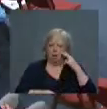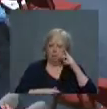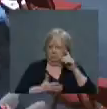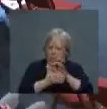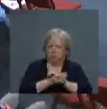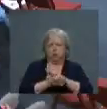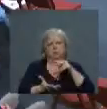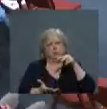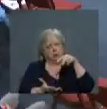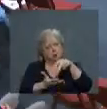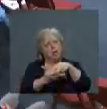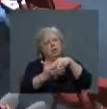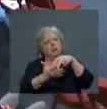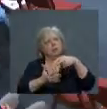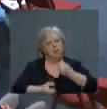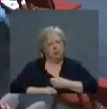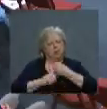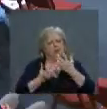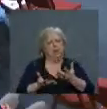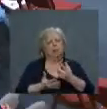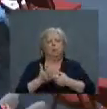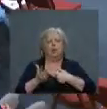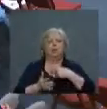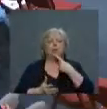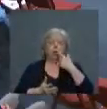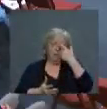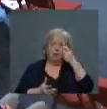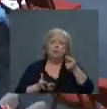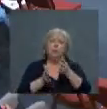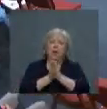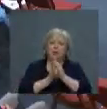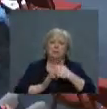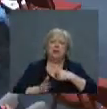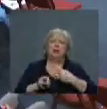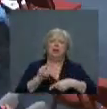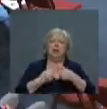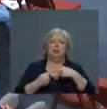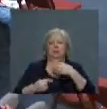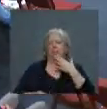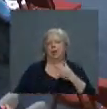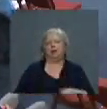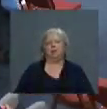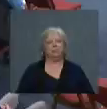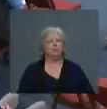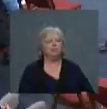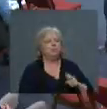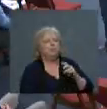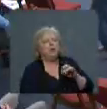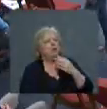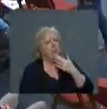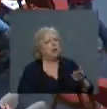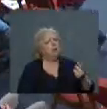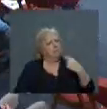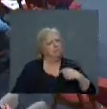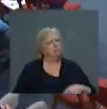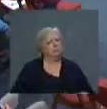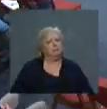up and saying what I say because you've asked me to come. Thank you. Thank you very much for